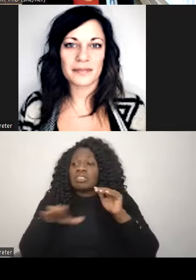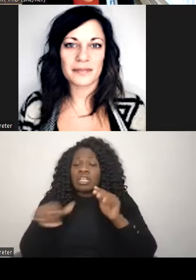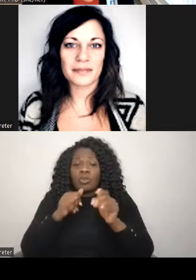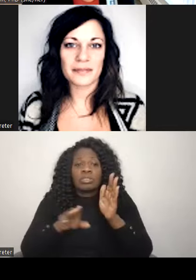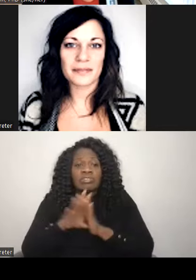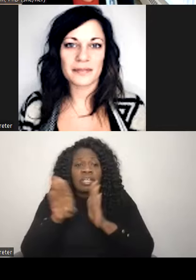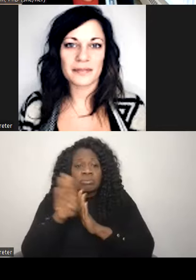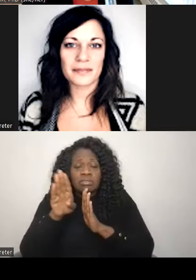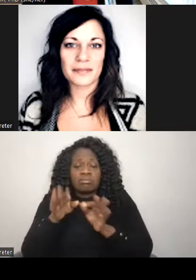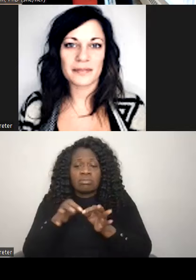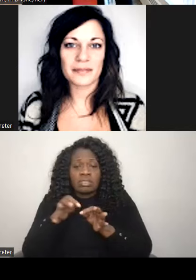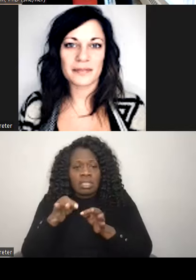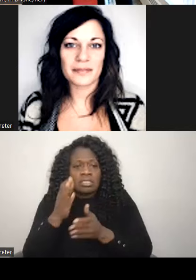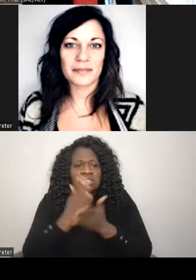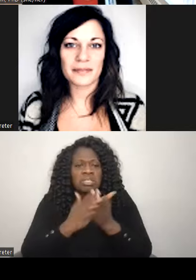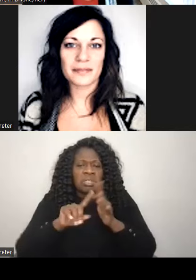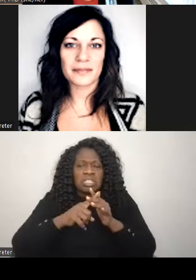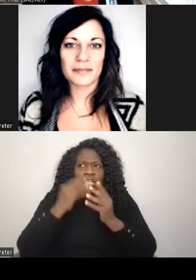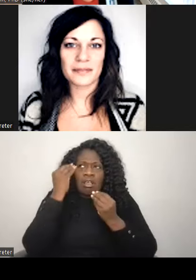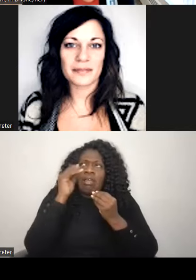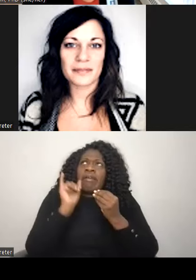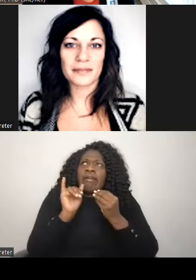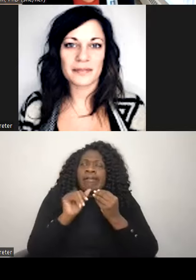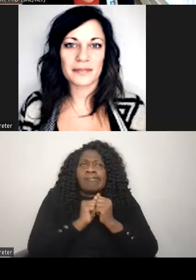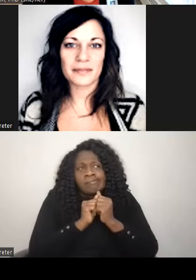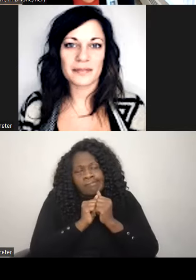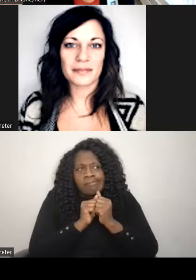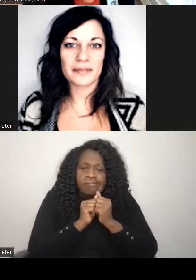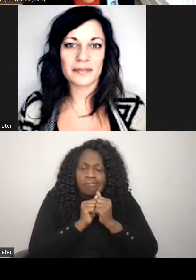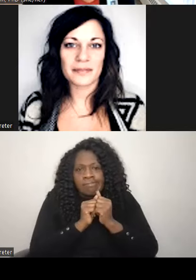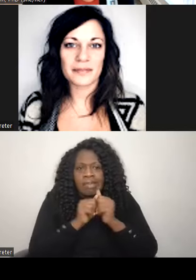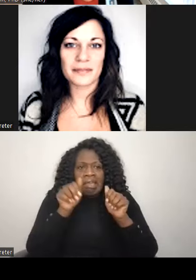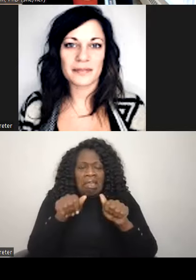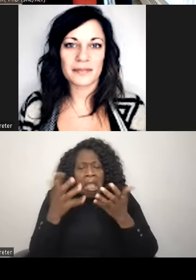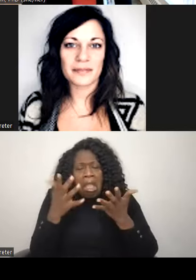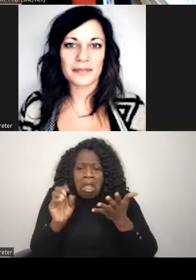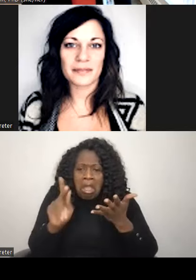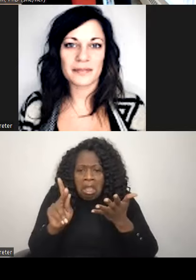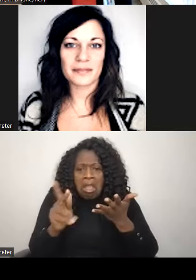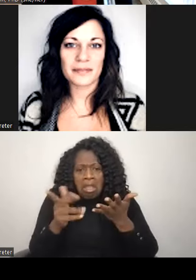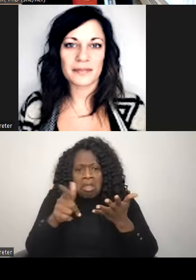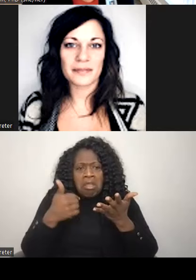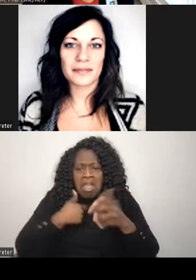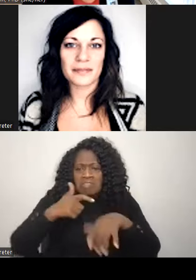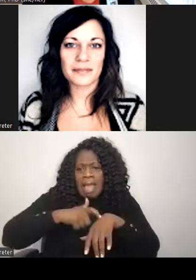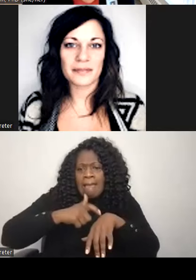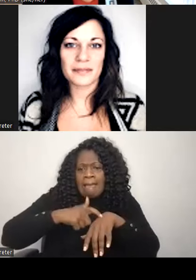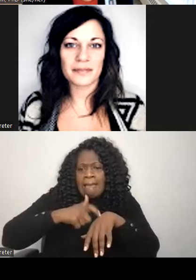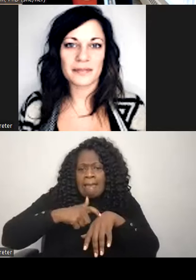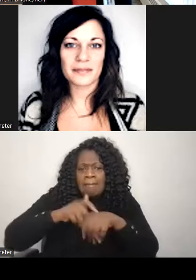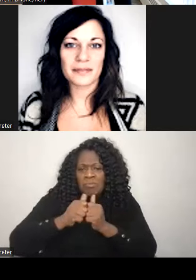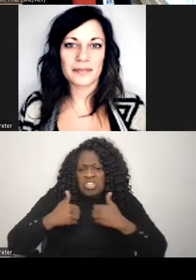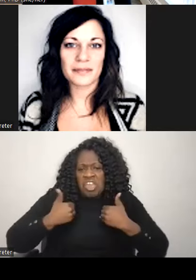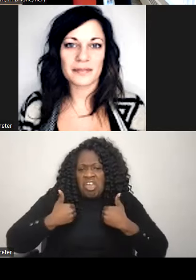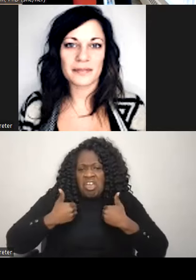developmental delays, you know, some of the initial thinking was, well, it can be okay because you still have time with young